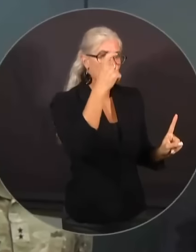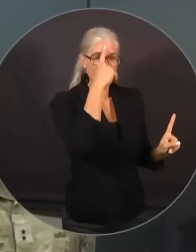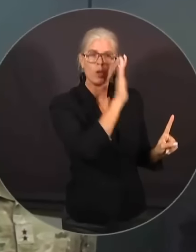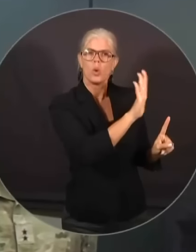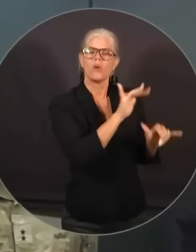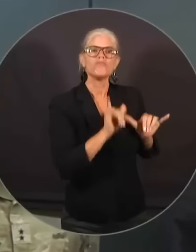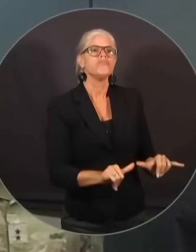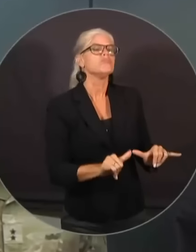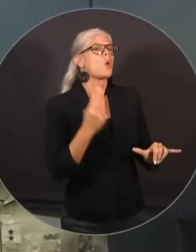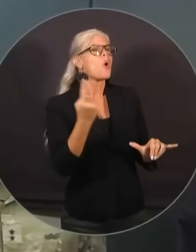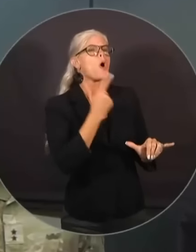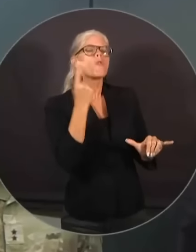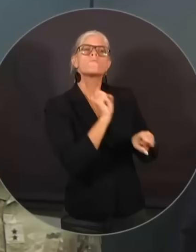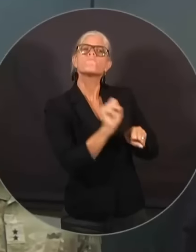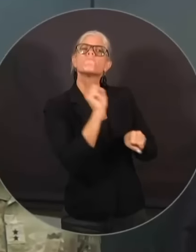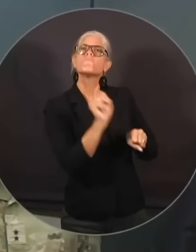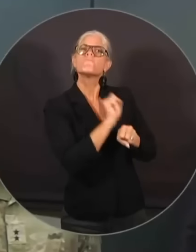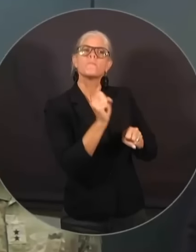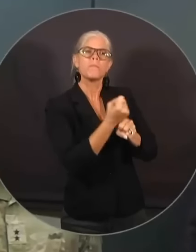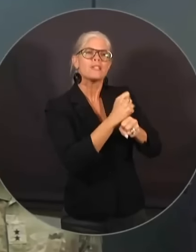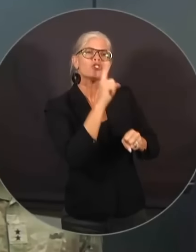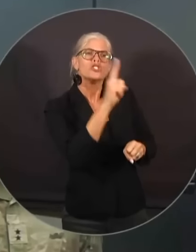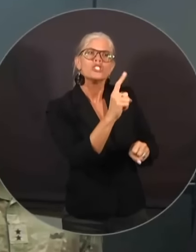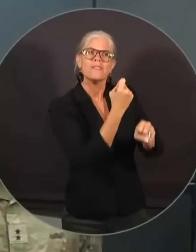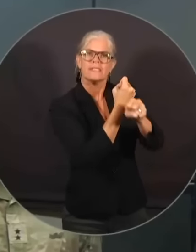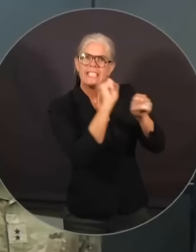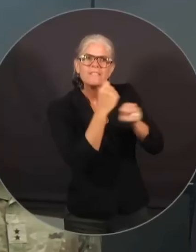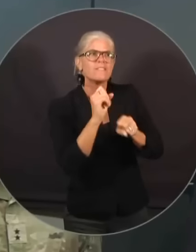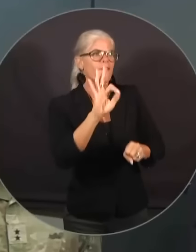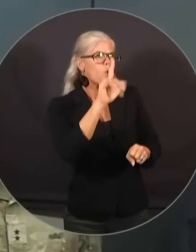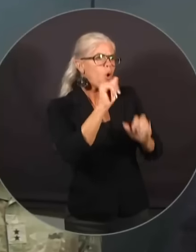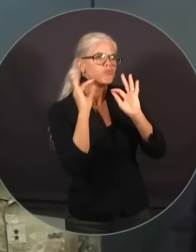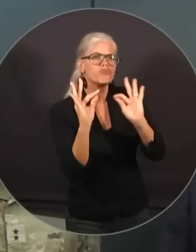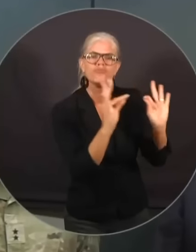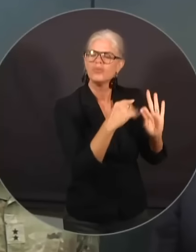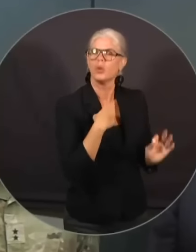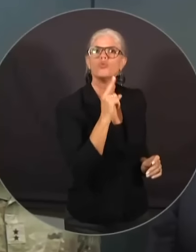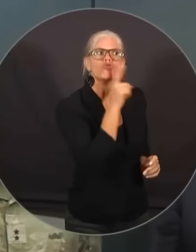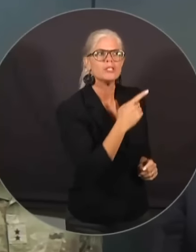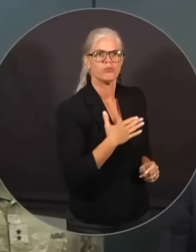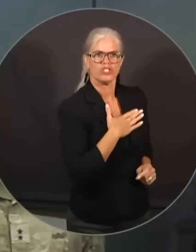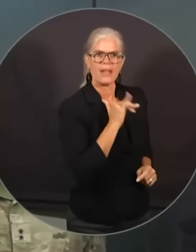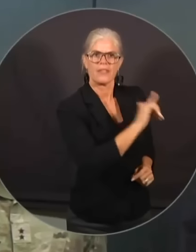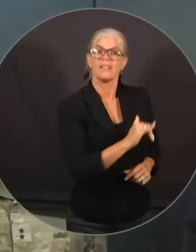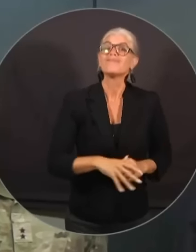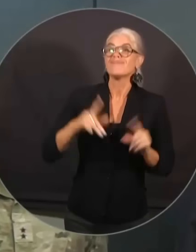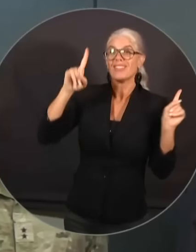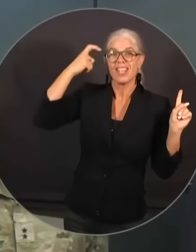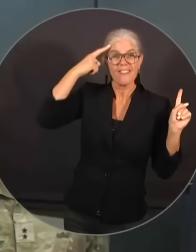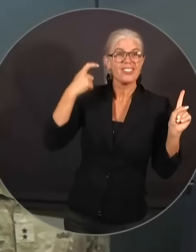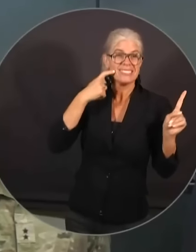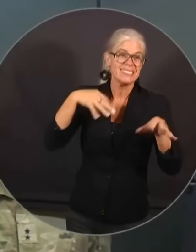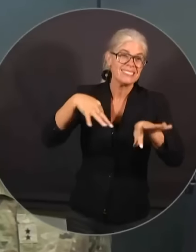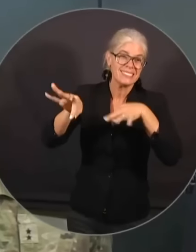to the safety and well-being of Floridians. We really appreciate it. As the governor said, we continue to work on more